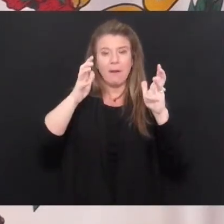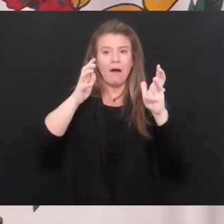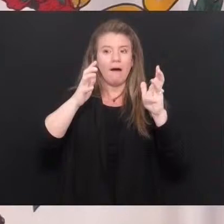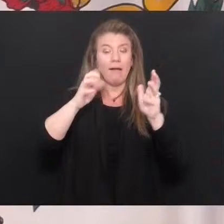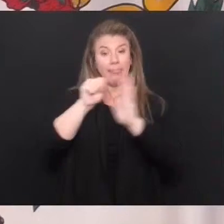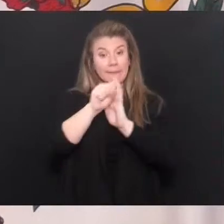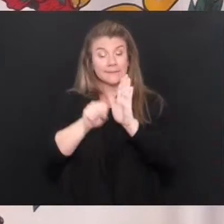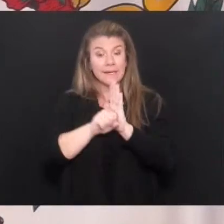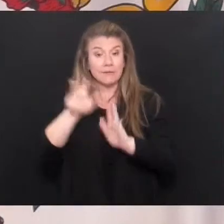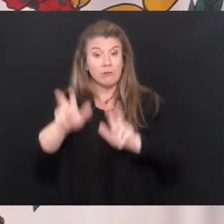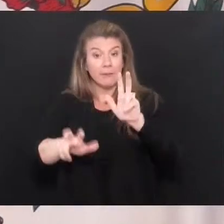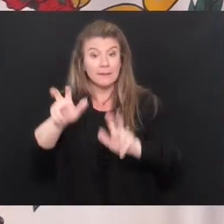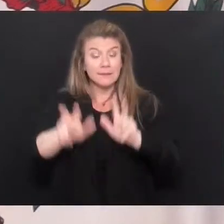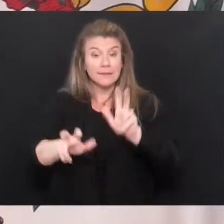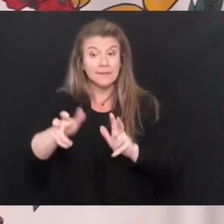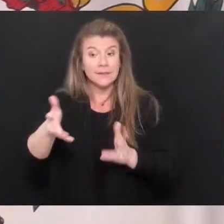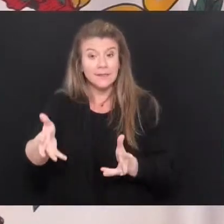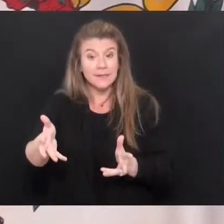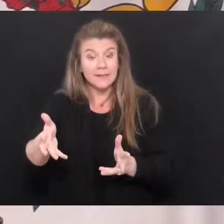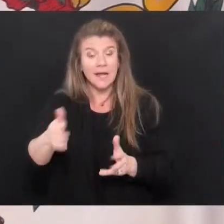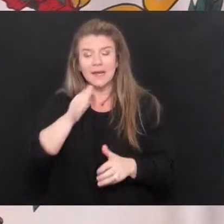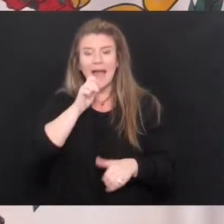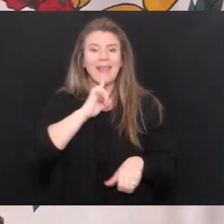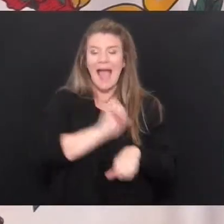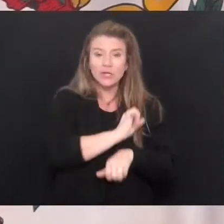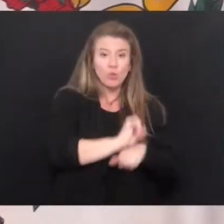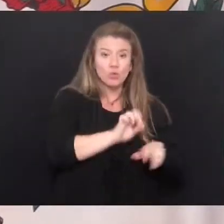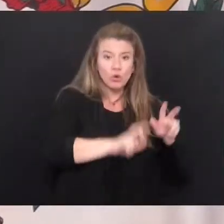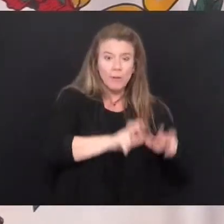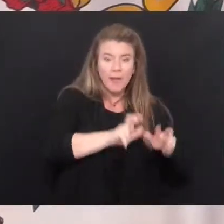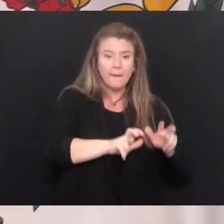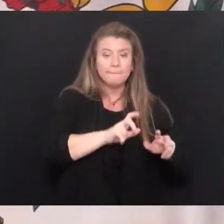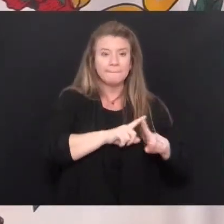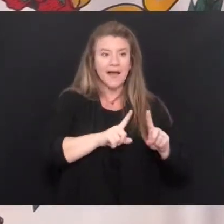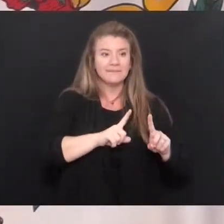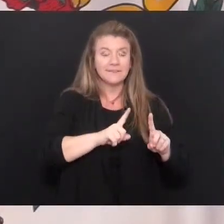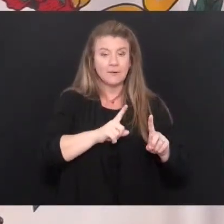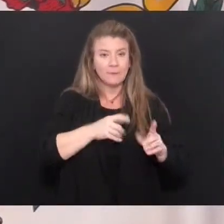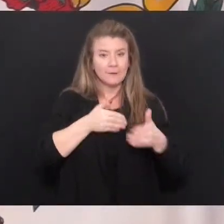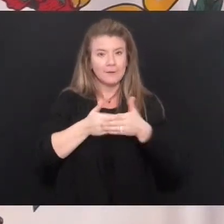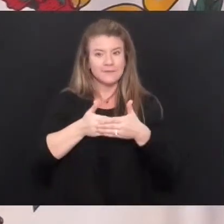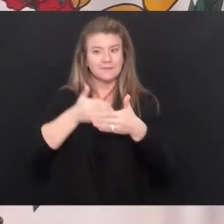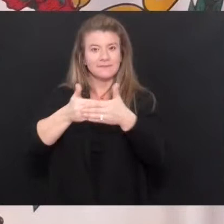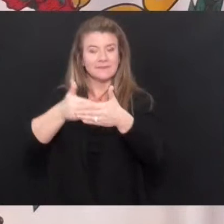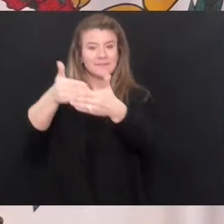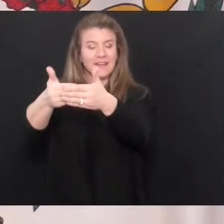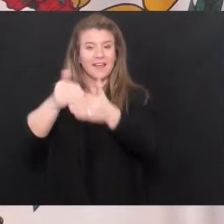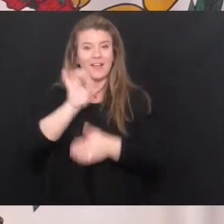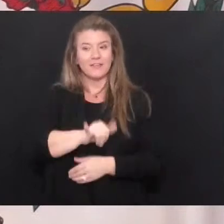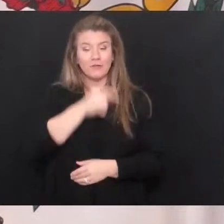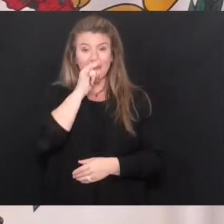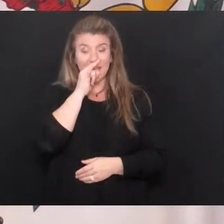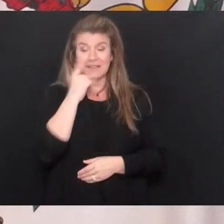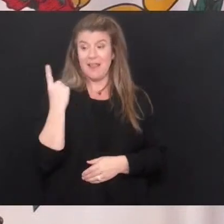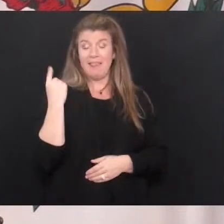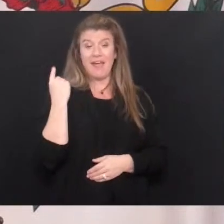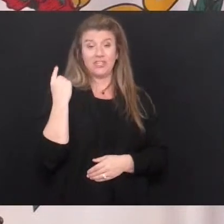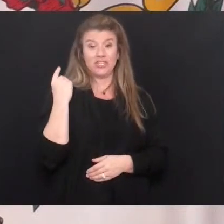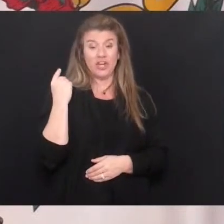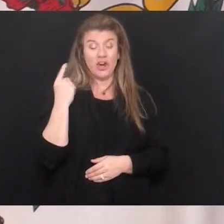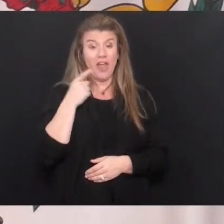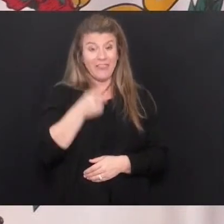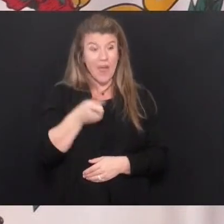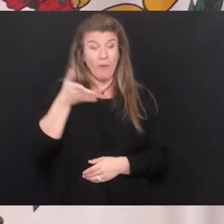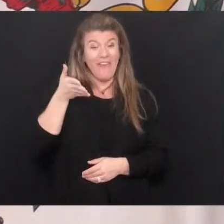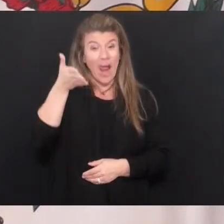state tournament and not the actual state tournament, but we've got kids that are on this team that last year that were at the